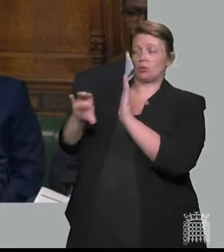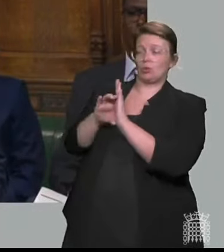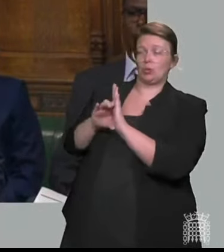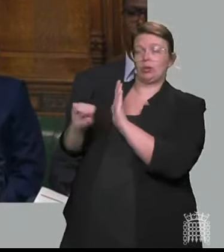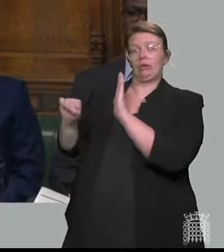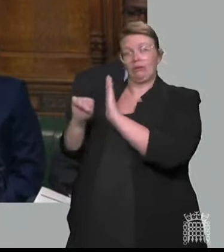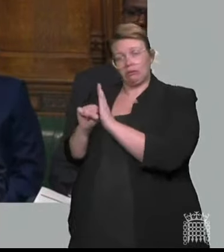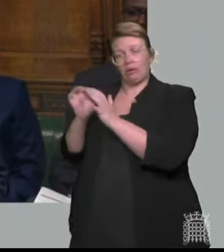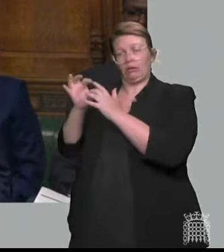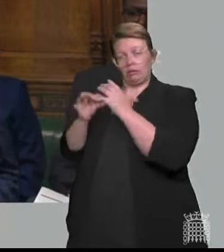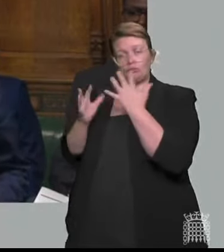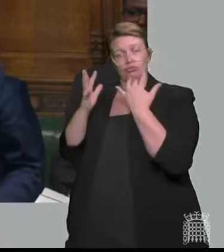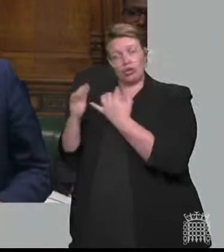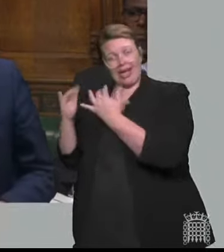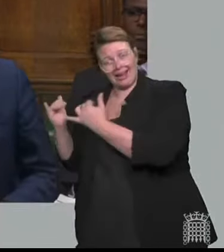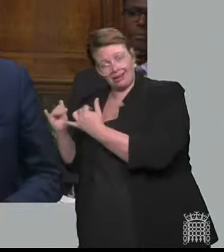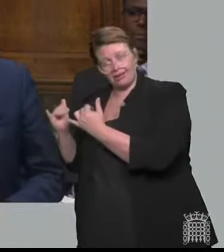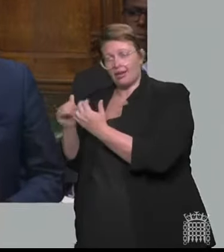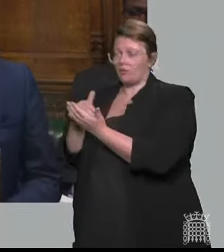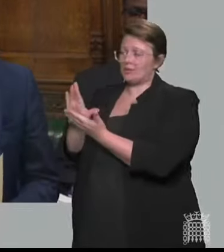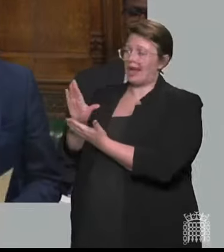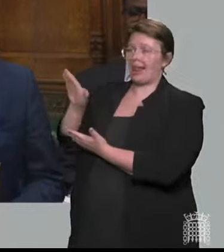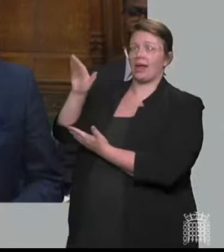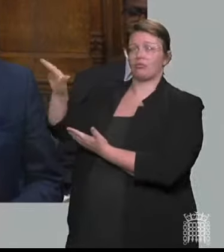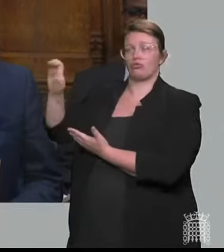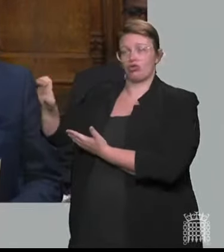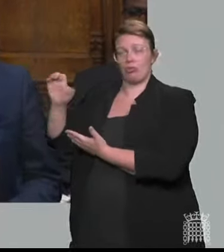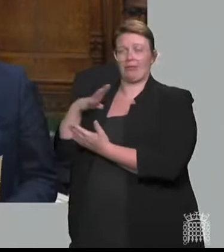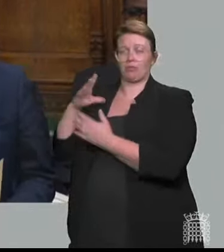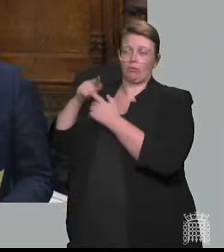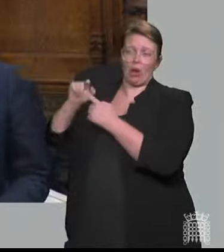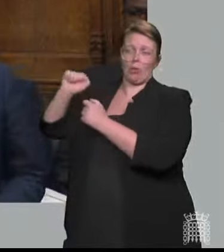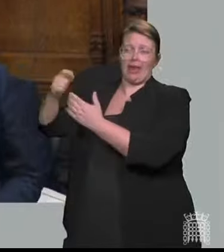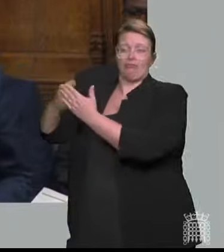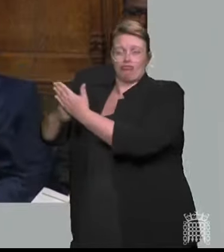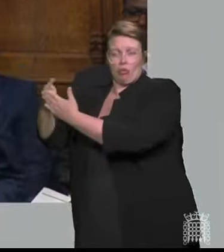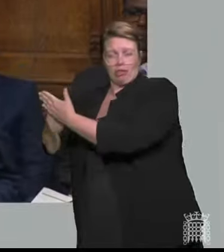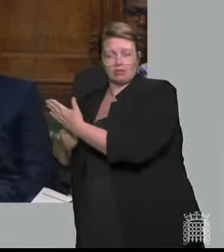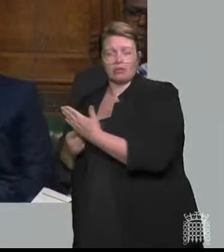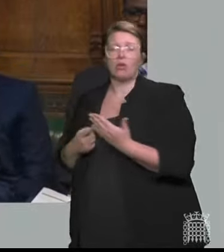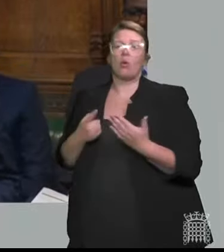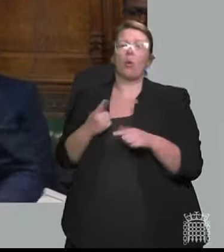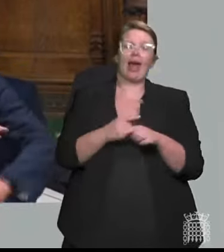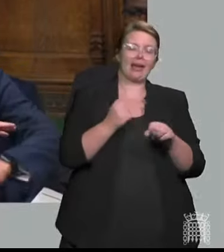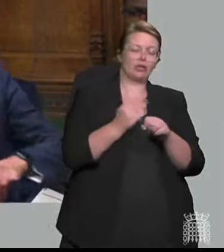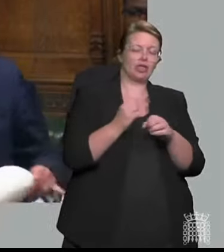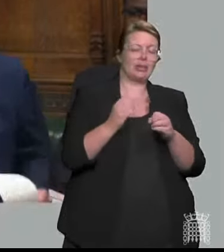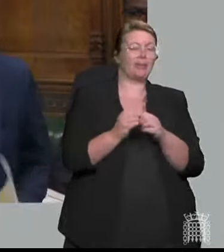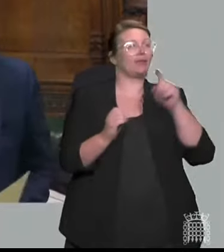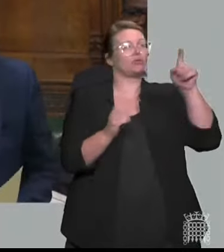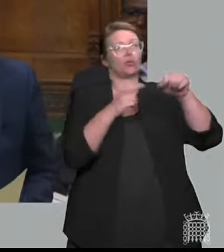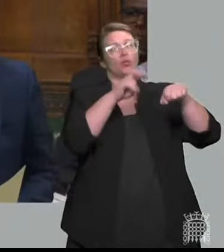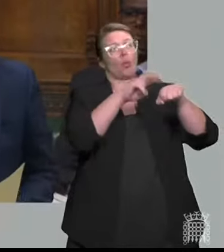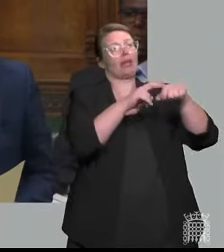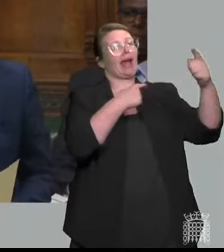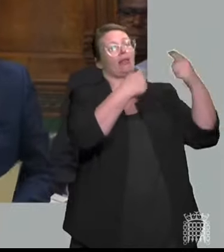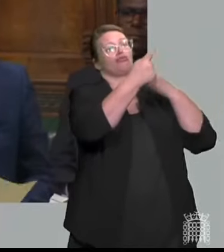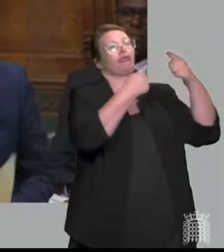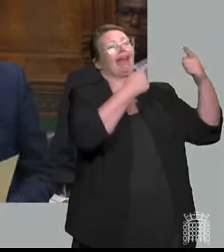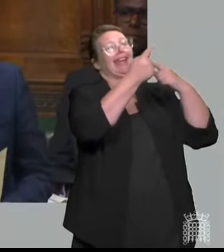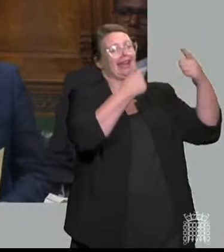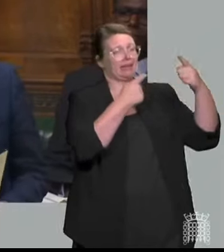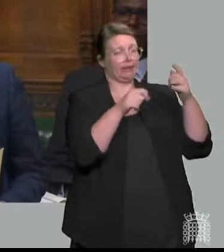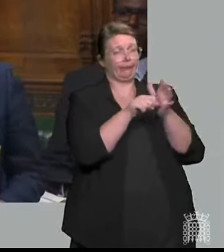being stopped and checked? And similar applies perversely when a simple thing like GB to NI trade. But none of this applies,